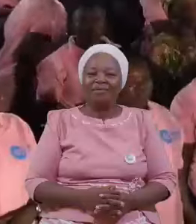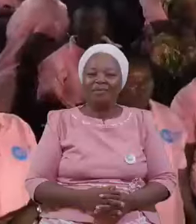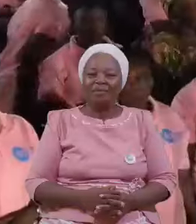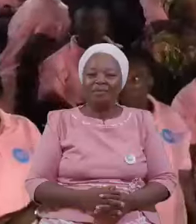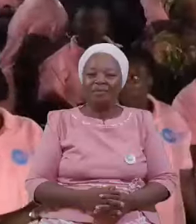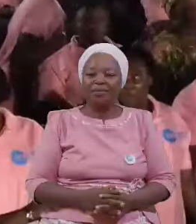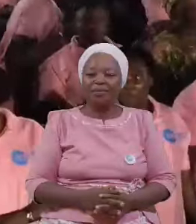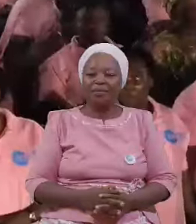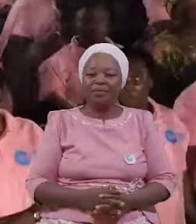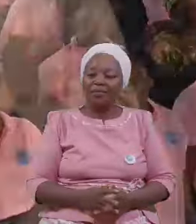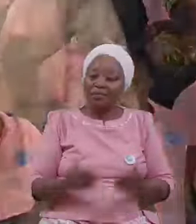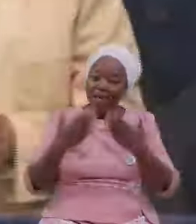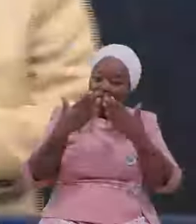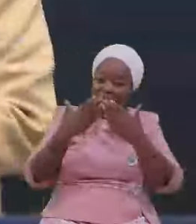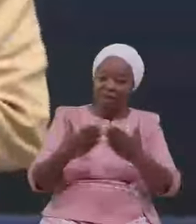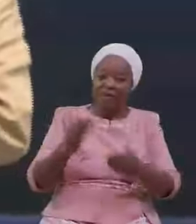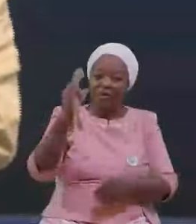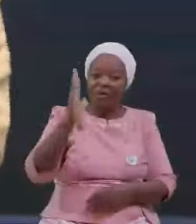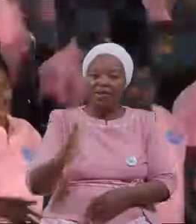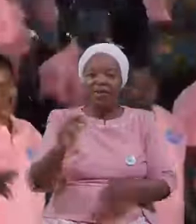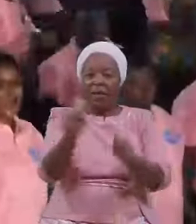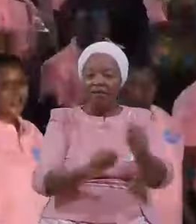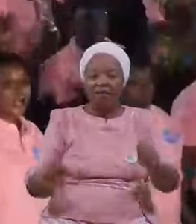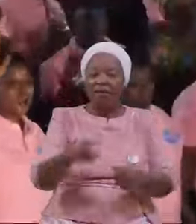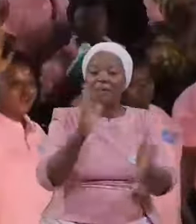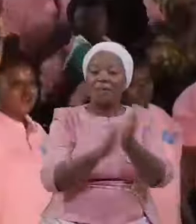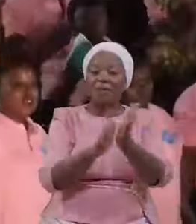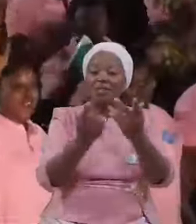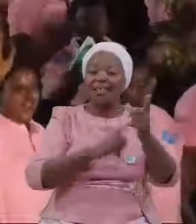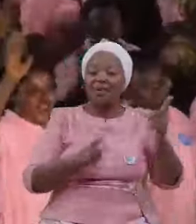Thank you, Pastor. Everybody, praise the Lord.